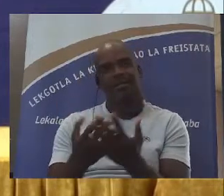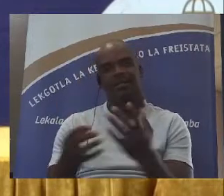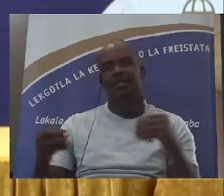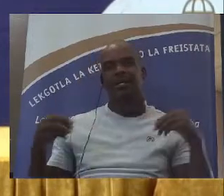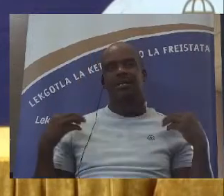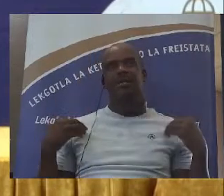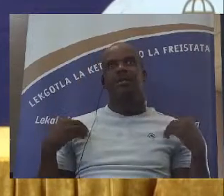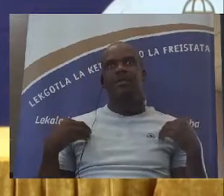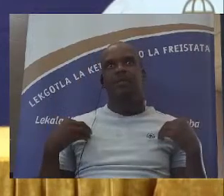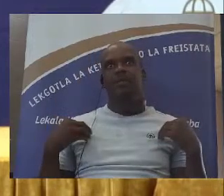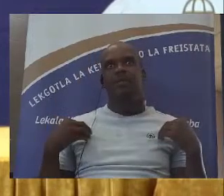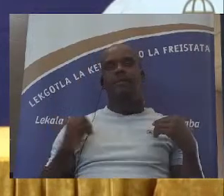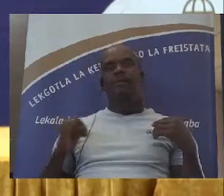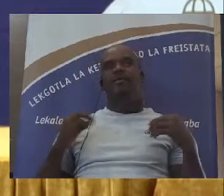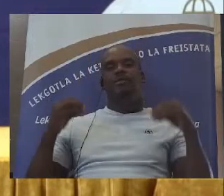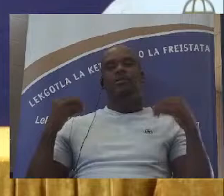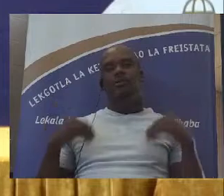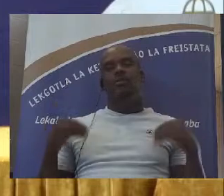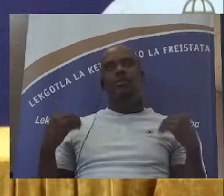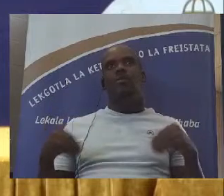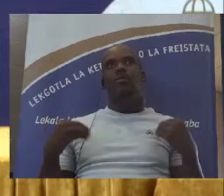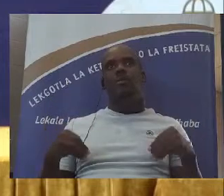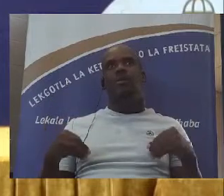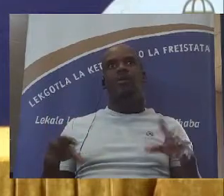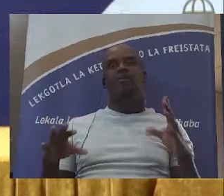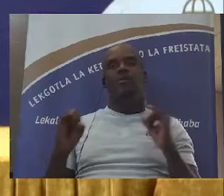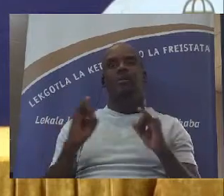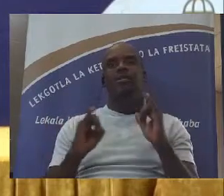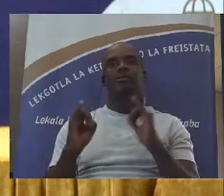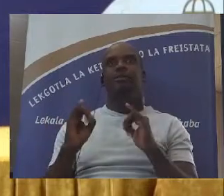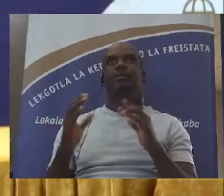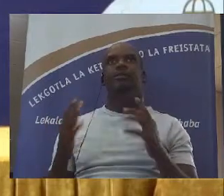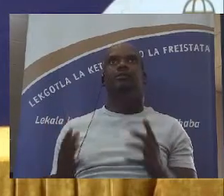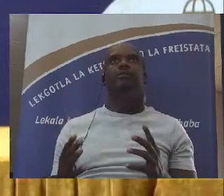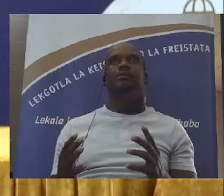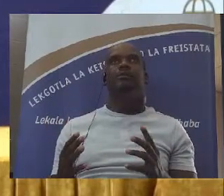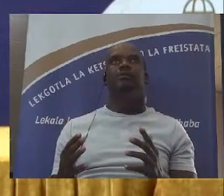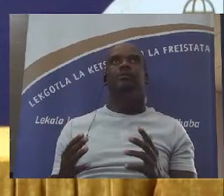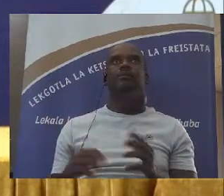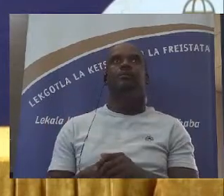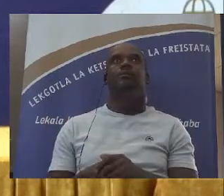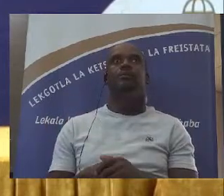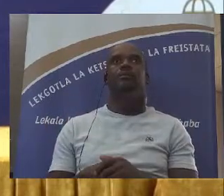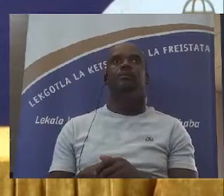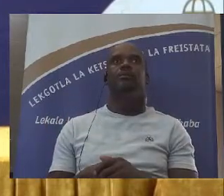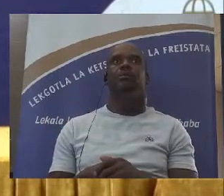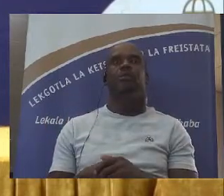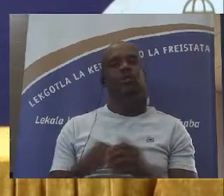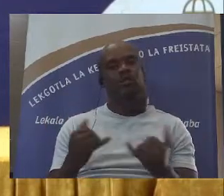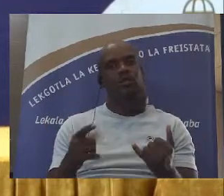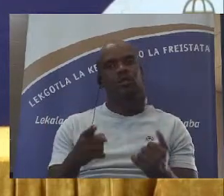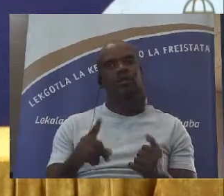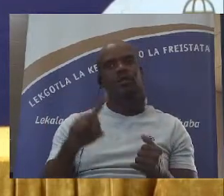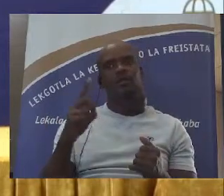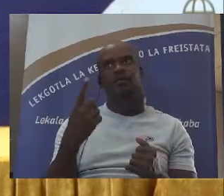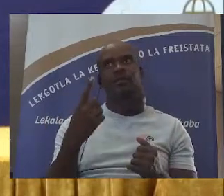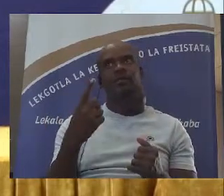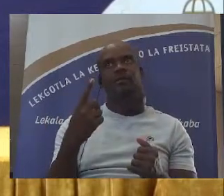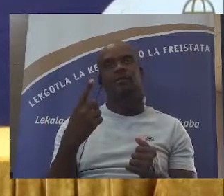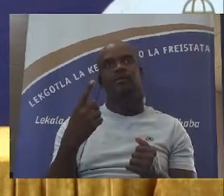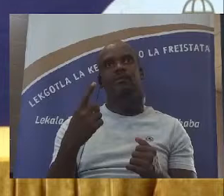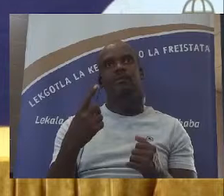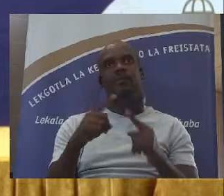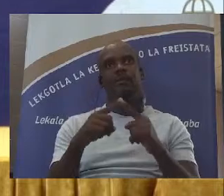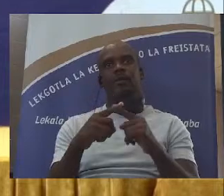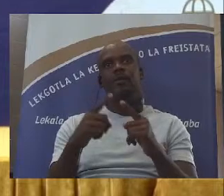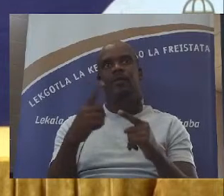that it's not already something that's already provided for under the competition law. So that is the first hurdle then. The